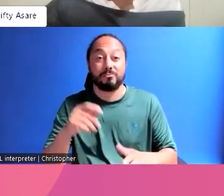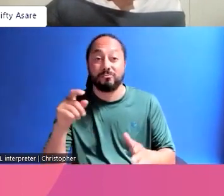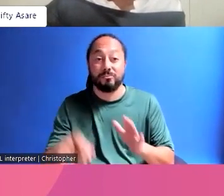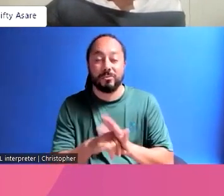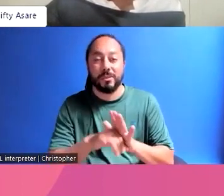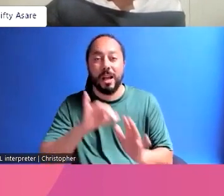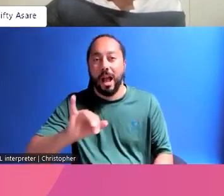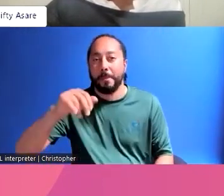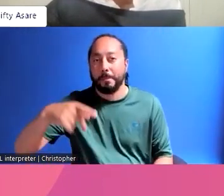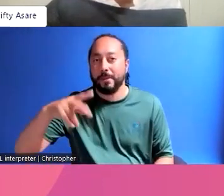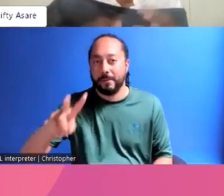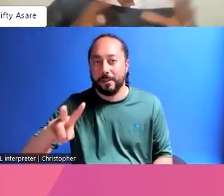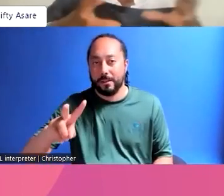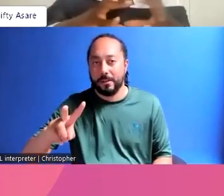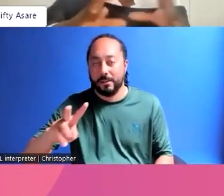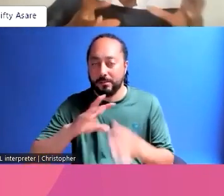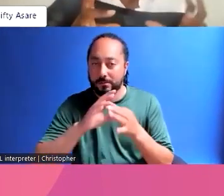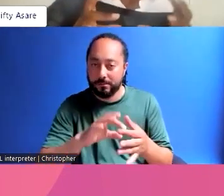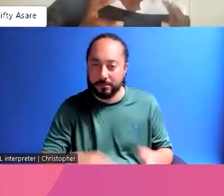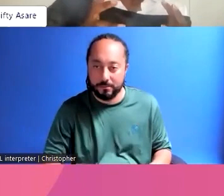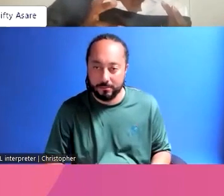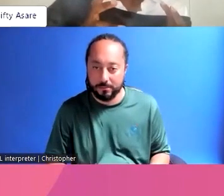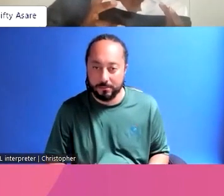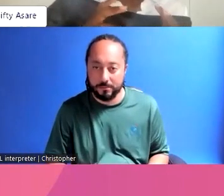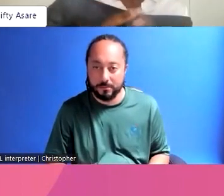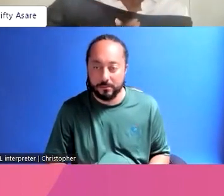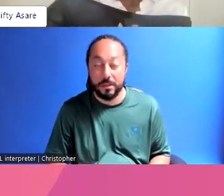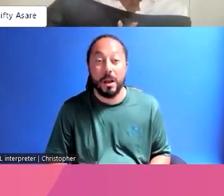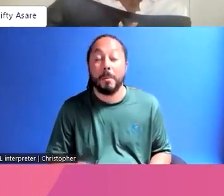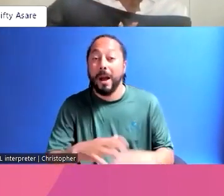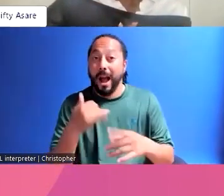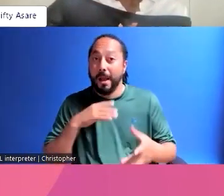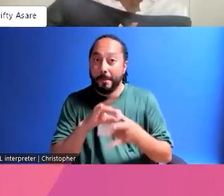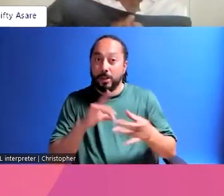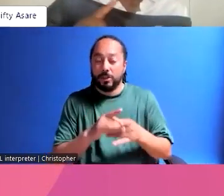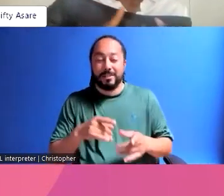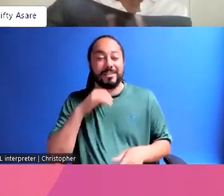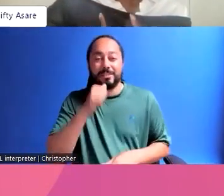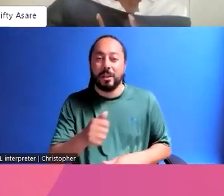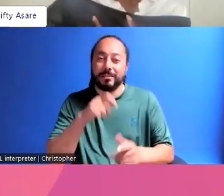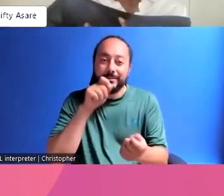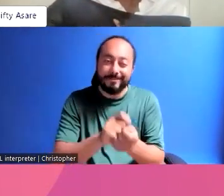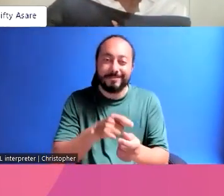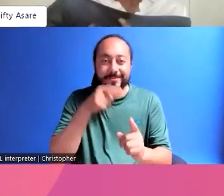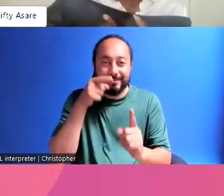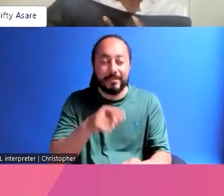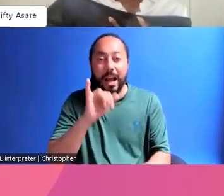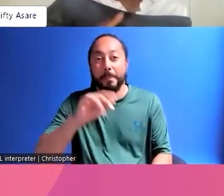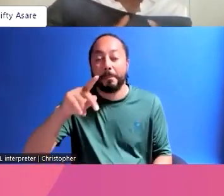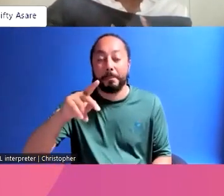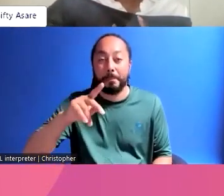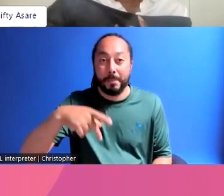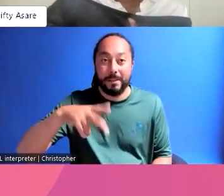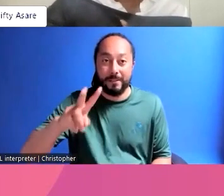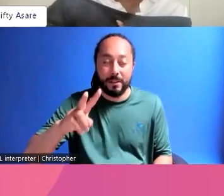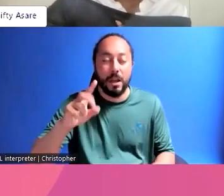However, again, as I mentioned, this wasn't actually an IPV setting, but looking at individuals that had suffered from